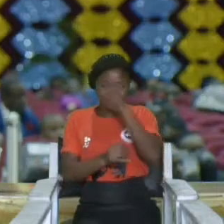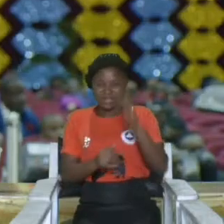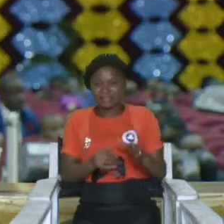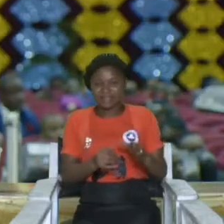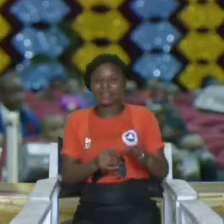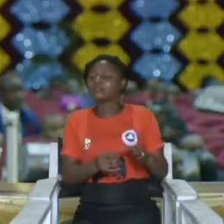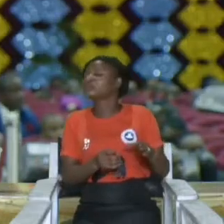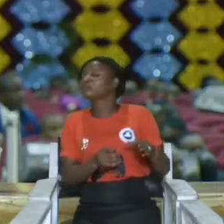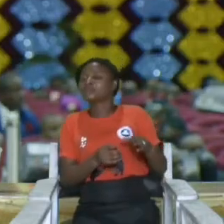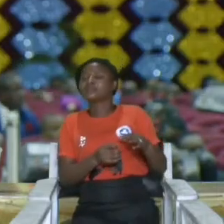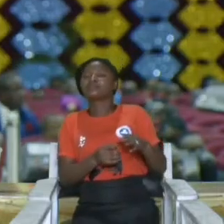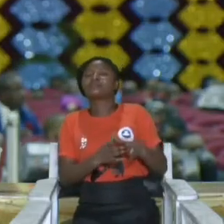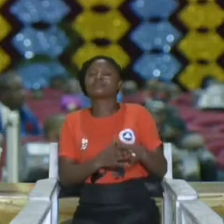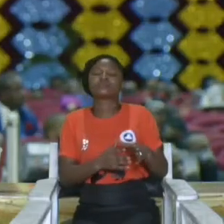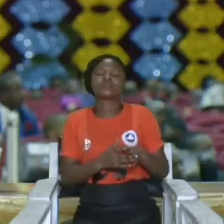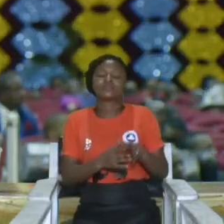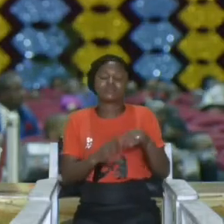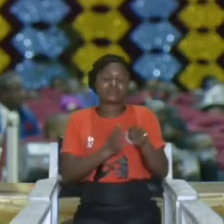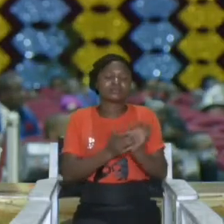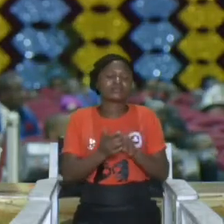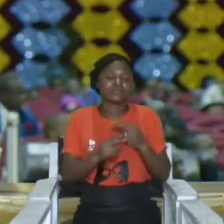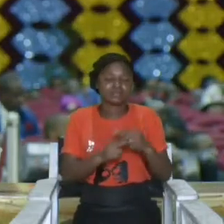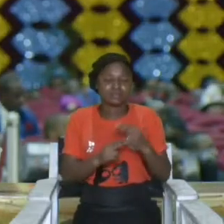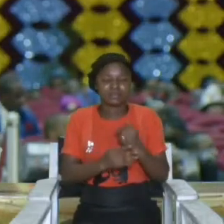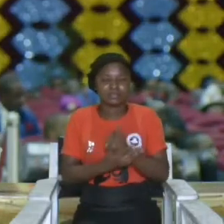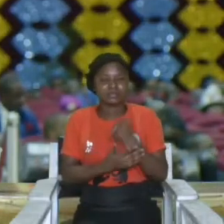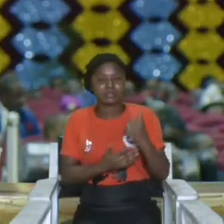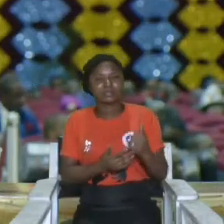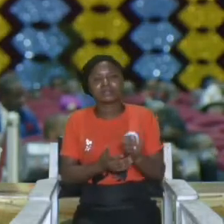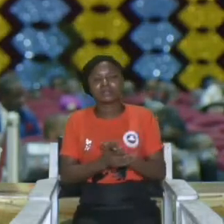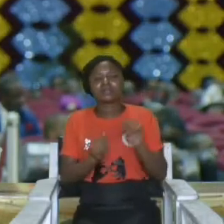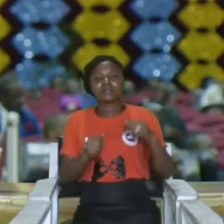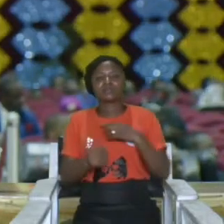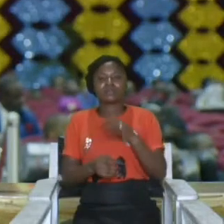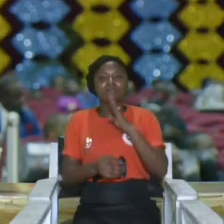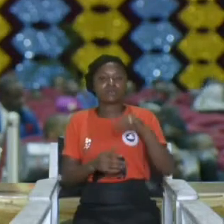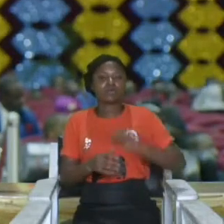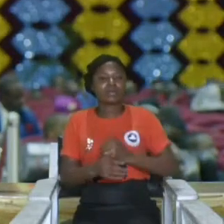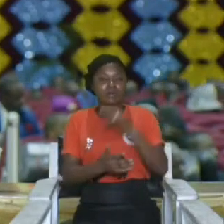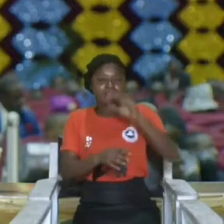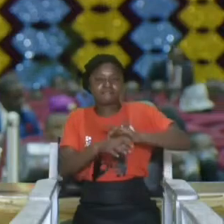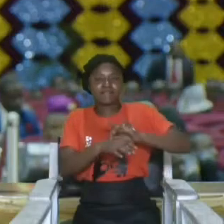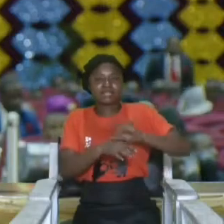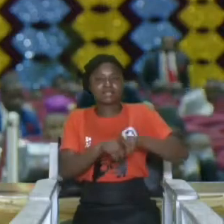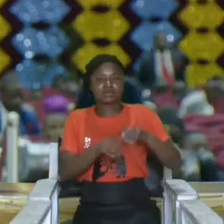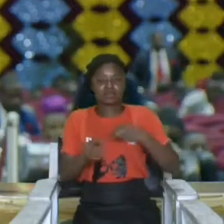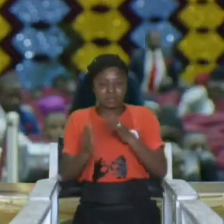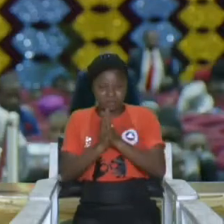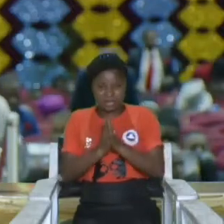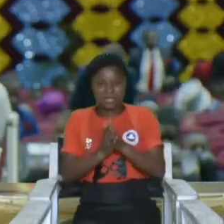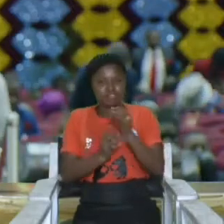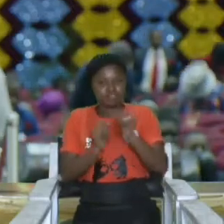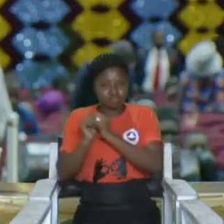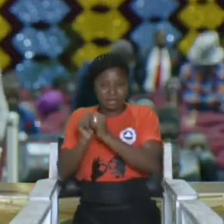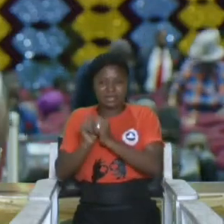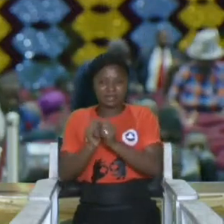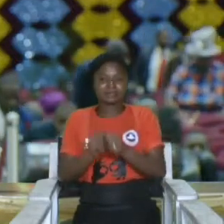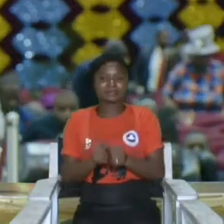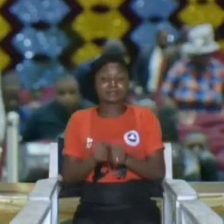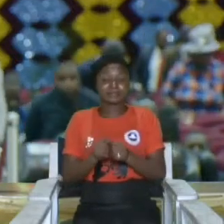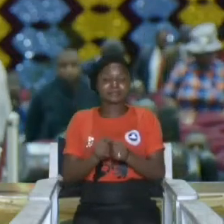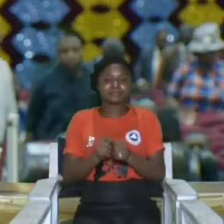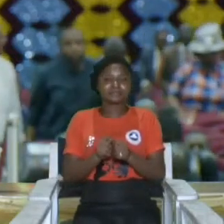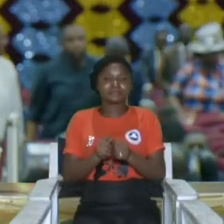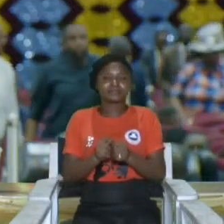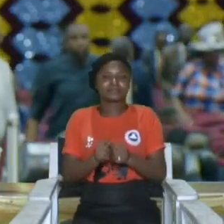your heart in Jesus' mighty name. Can we be on our feet as we pray this prayer together? You are going to